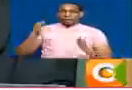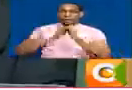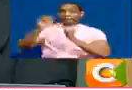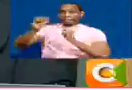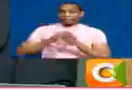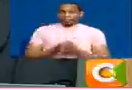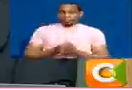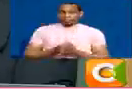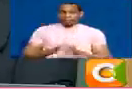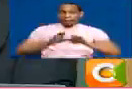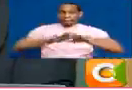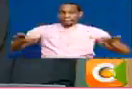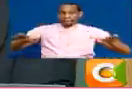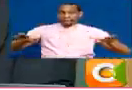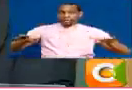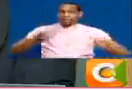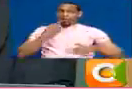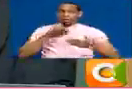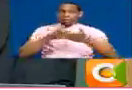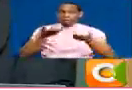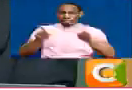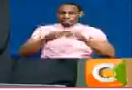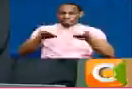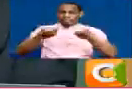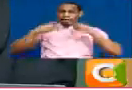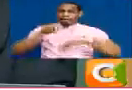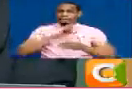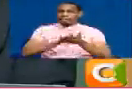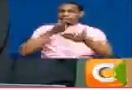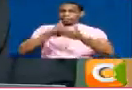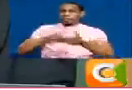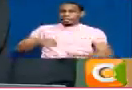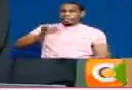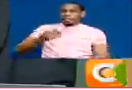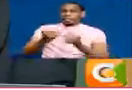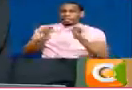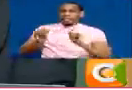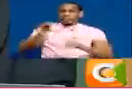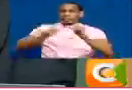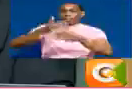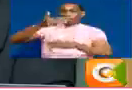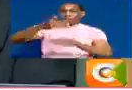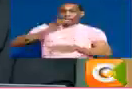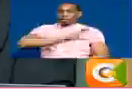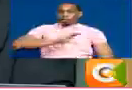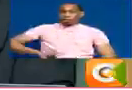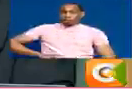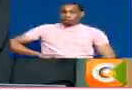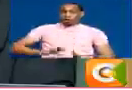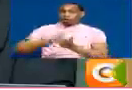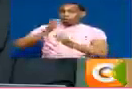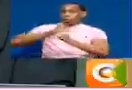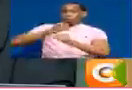15, a permanent injunction be and is hereby issued restraining the Independent Electoral and Boundaries Commission